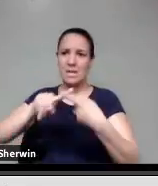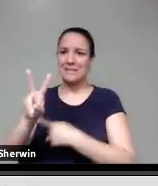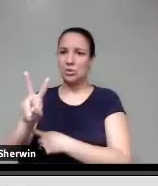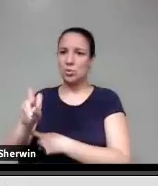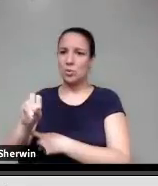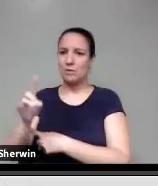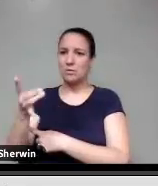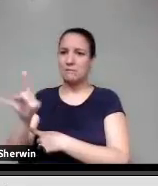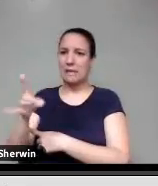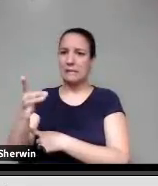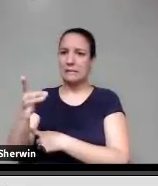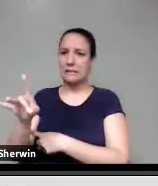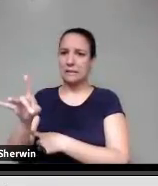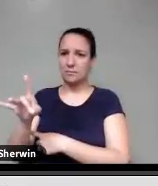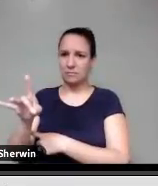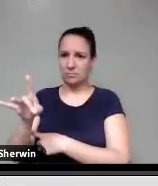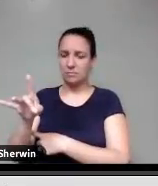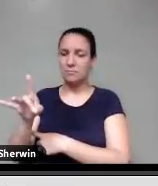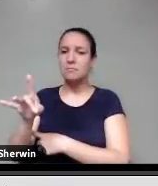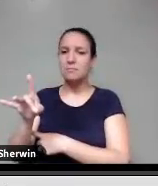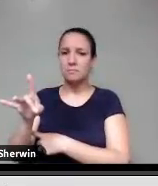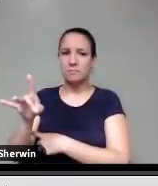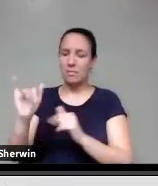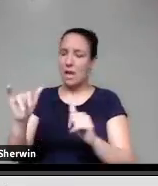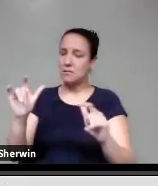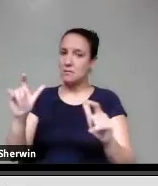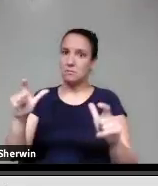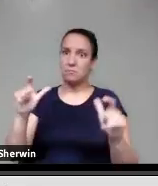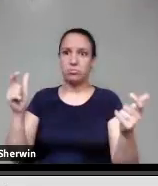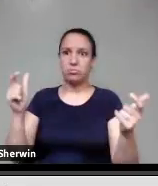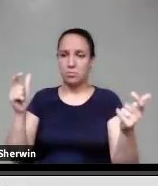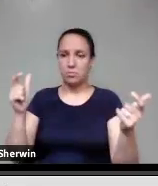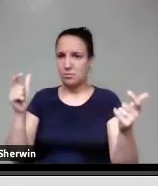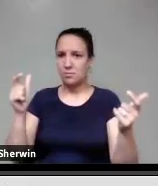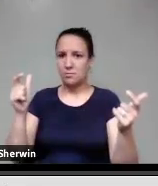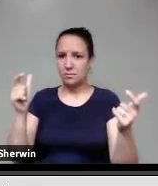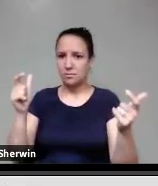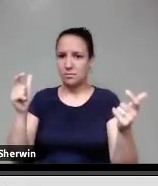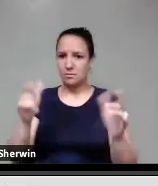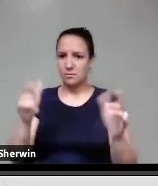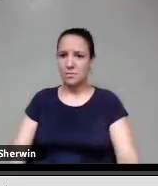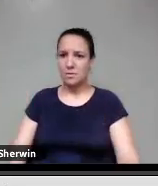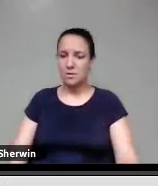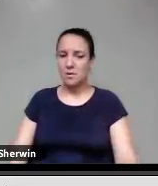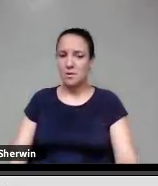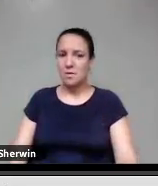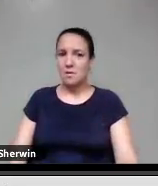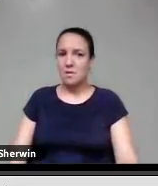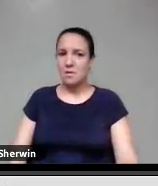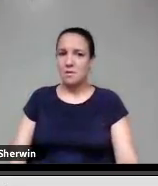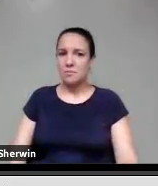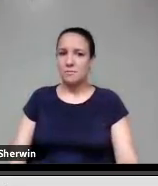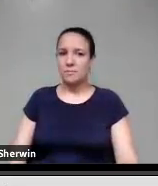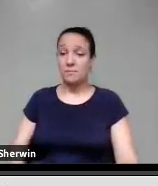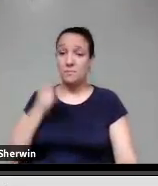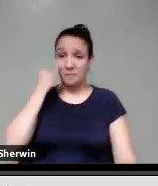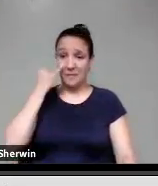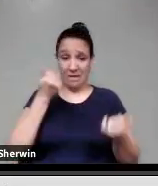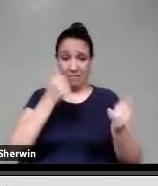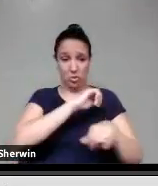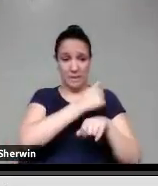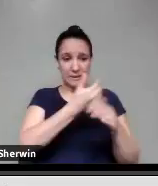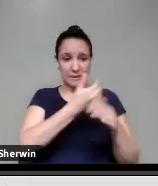is monumental, and it's monumental on a smaller scale, if you will, when you are trying to do these things in your library, isn't it?